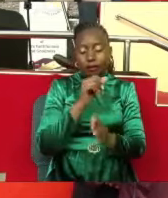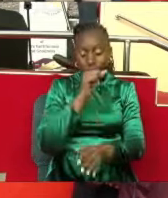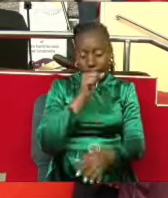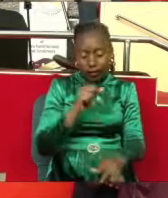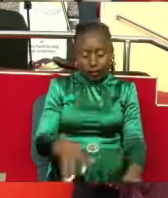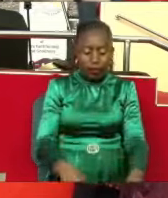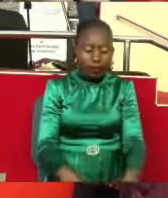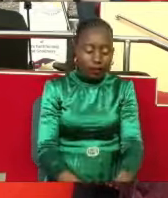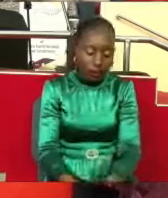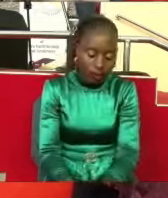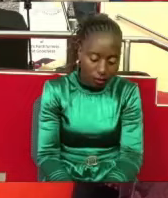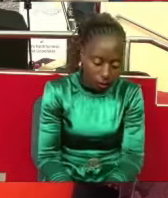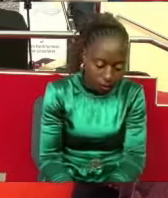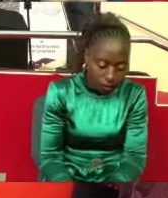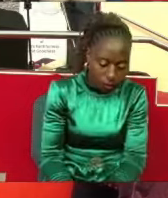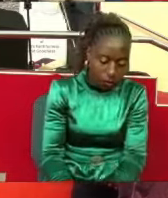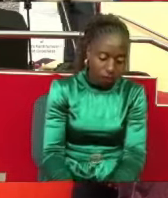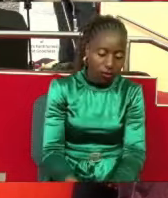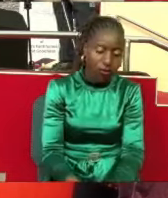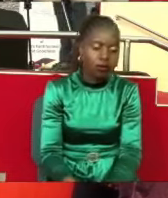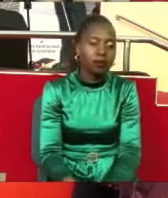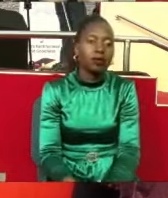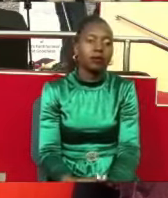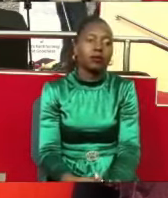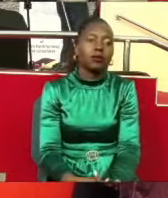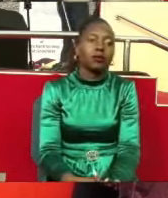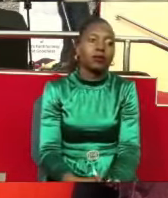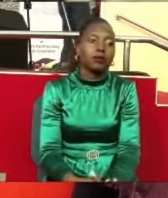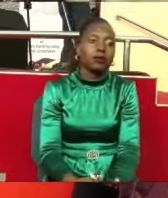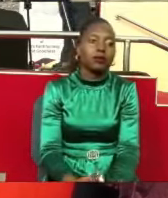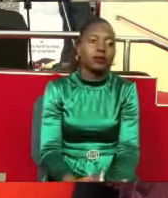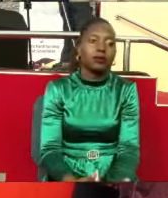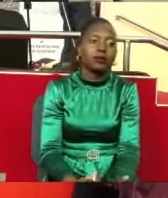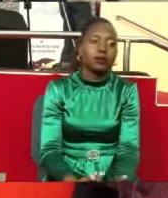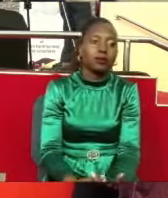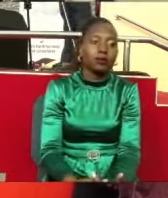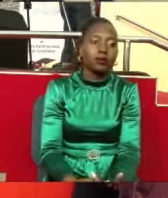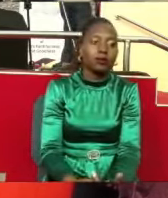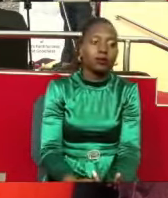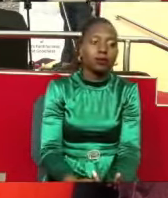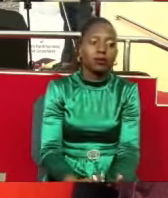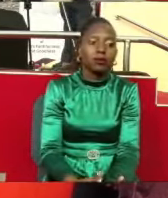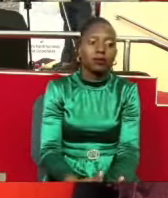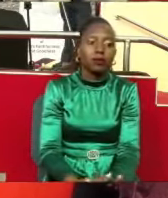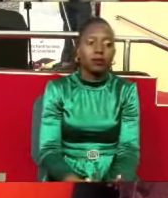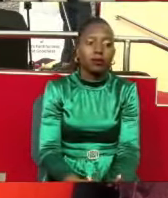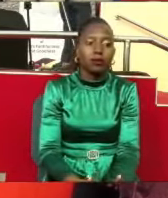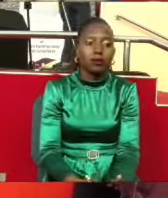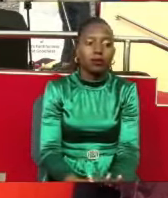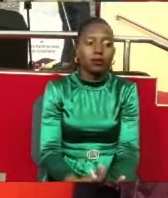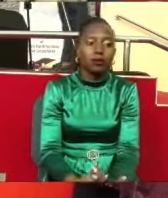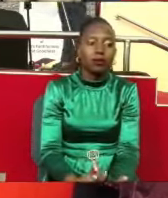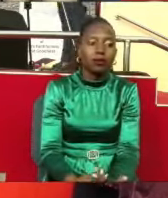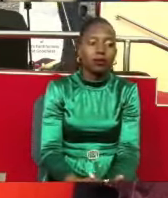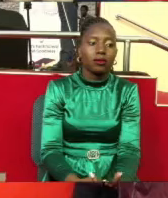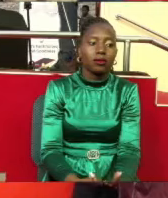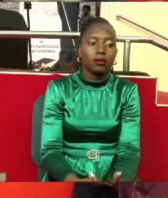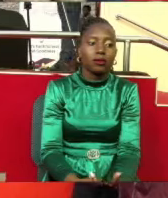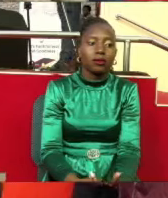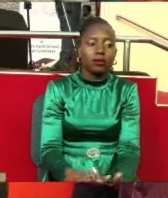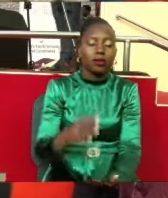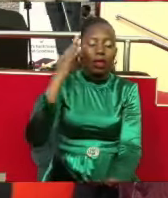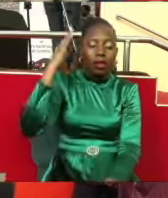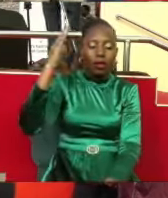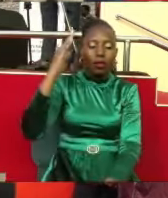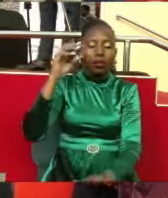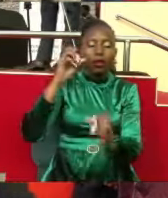you Jesus, we worship you. Tunakuabudu Bwana. You are the miracle worker, God. Wewe ni mtenda miujiza. You are the miracle worker. Wewe